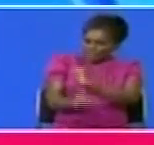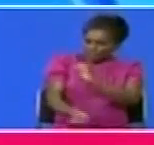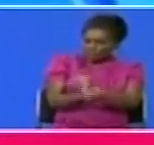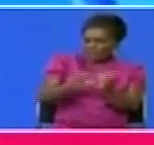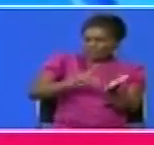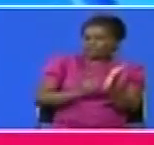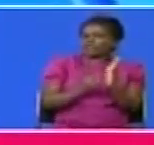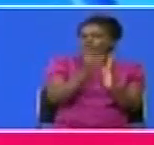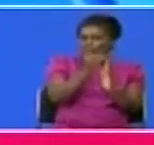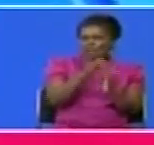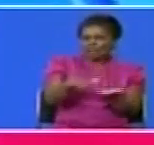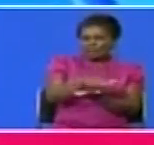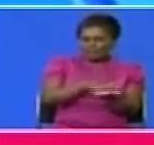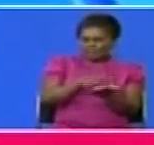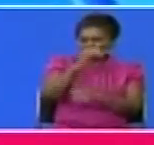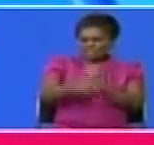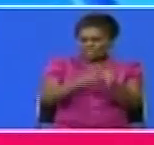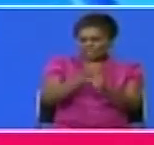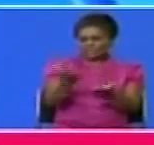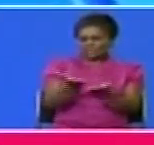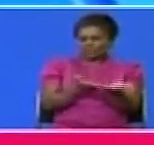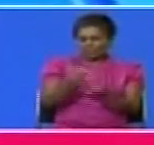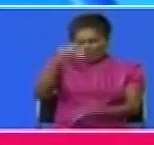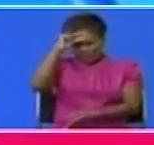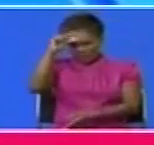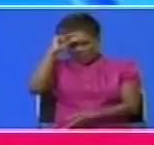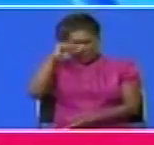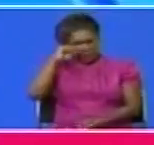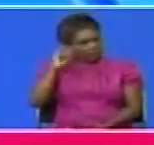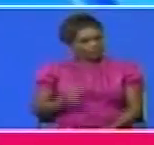record based on number of years they served in government.